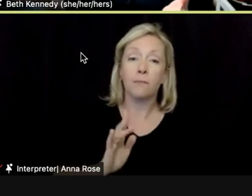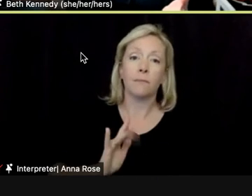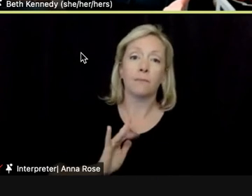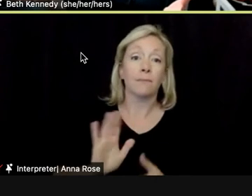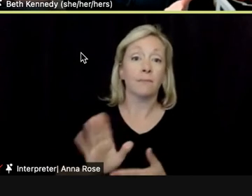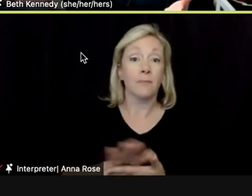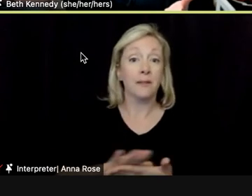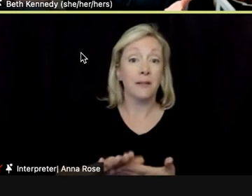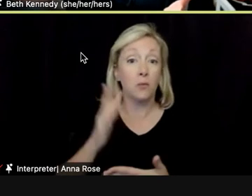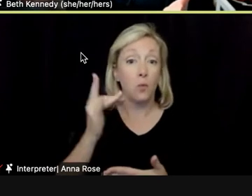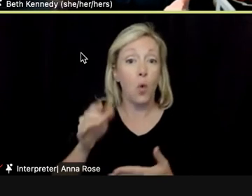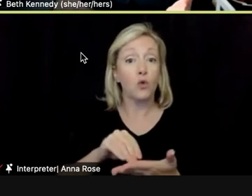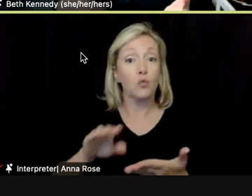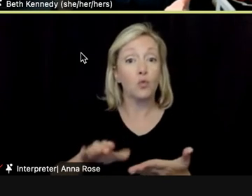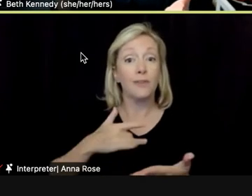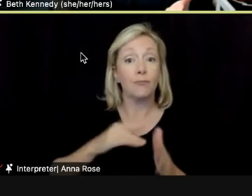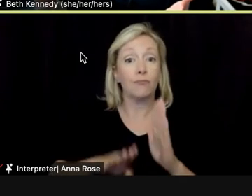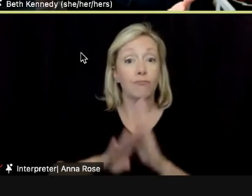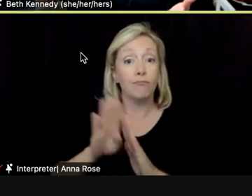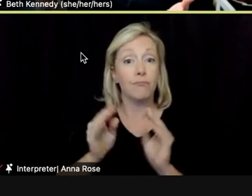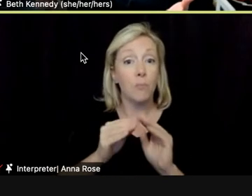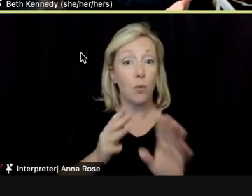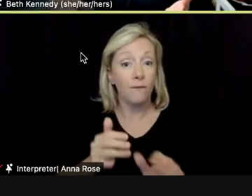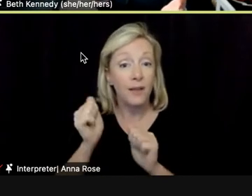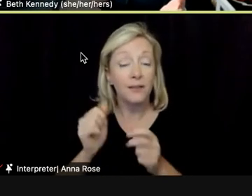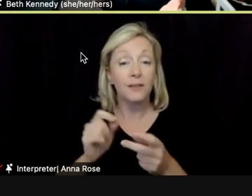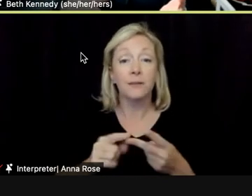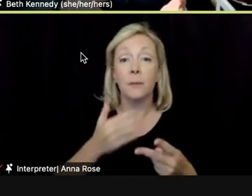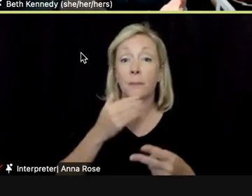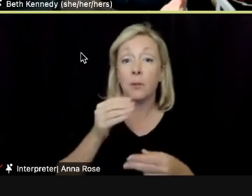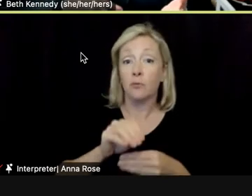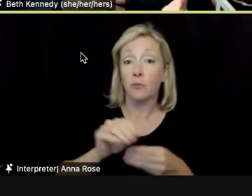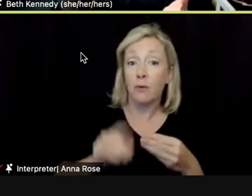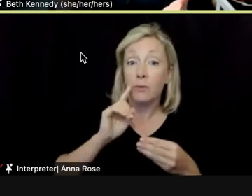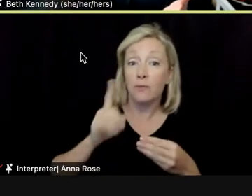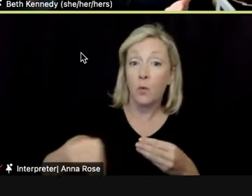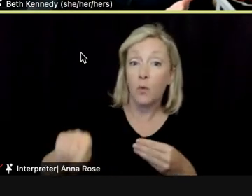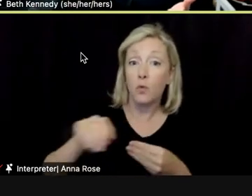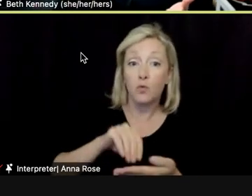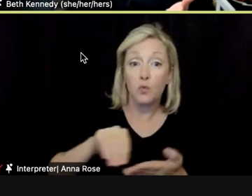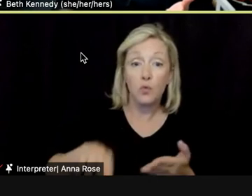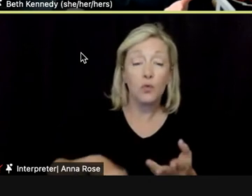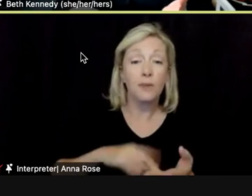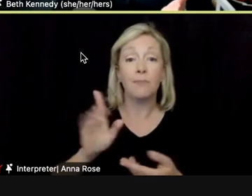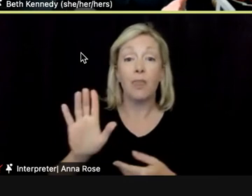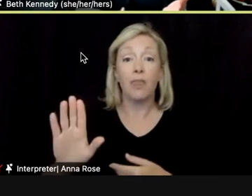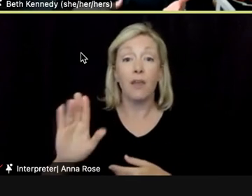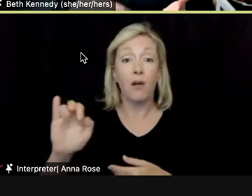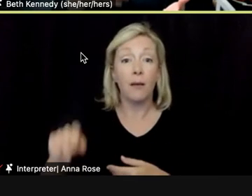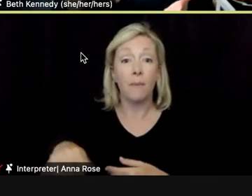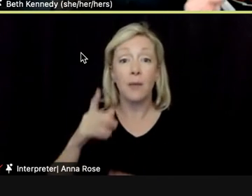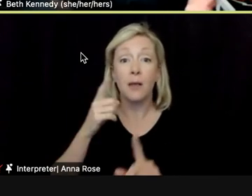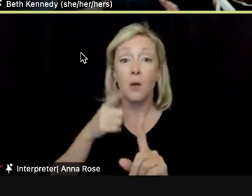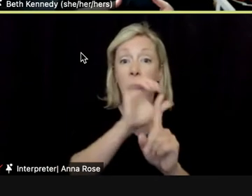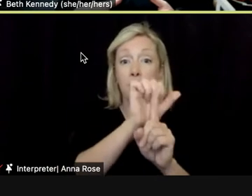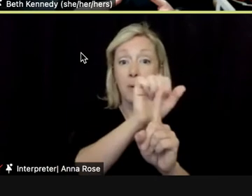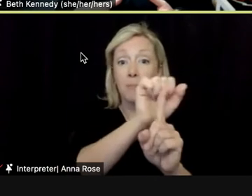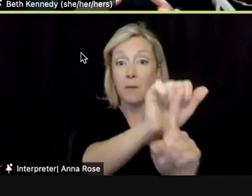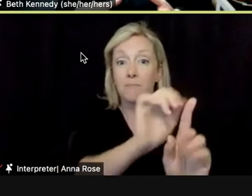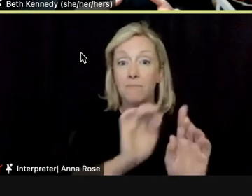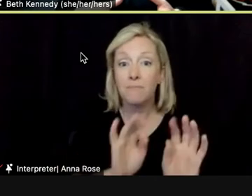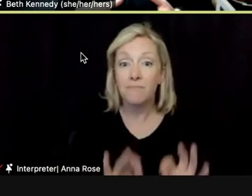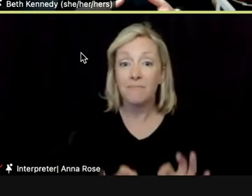greater student performance. We see more outcomes for kids. Goals are being met. And so when you come